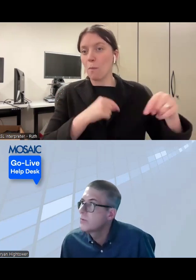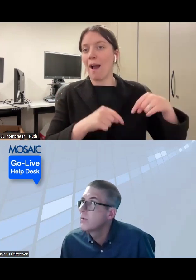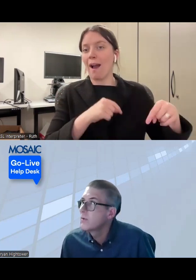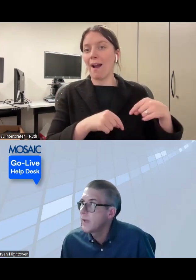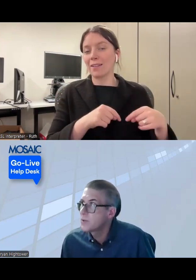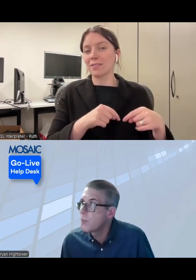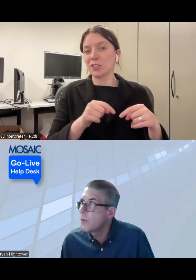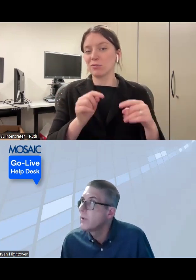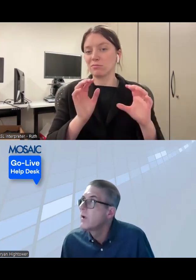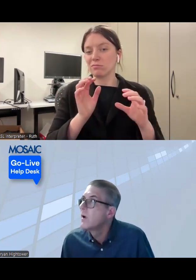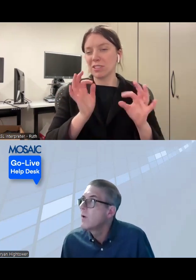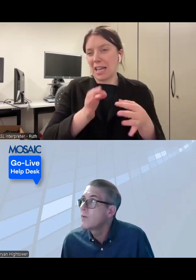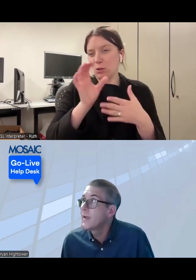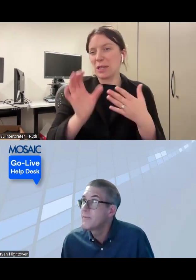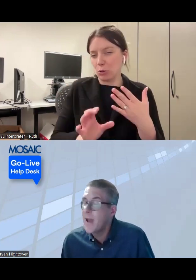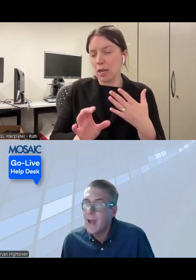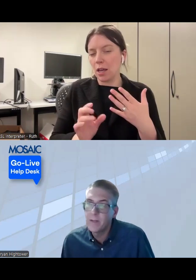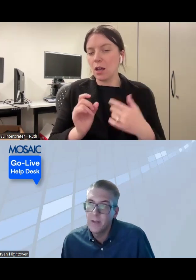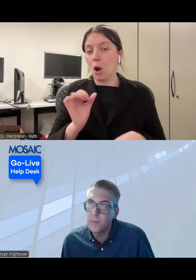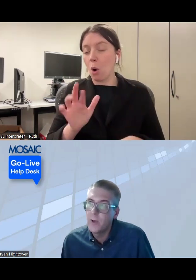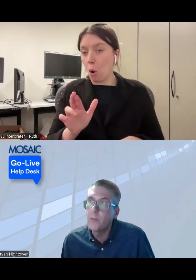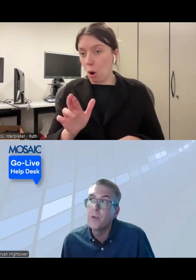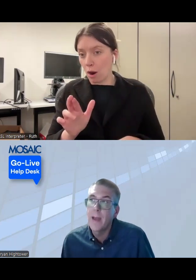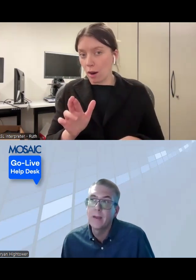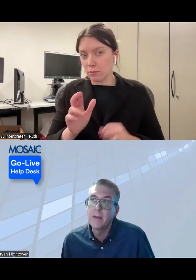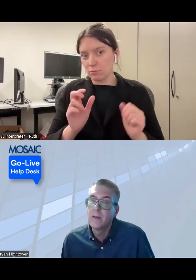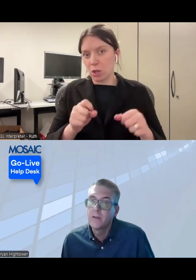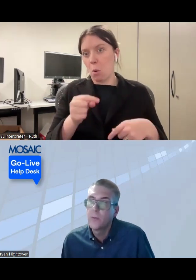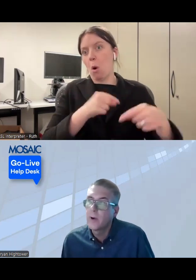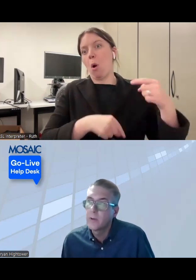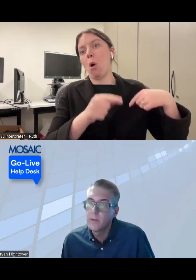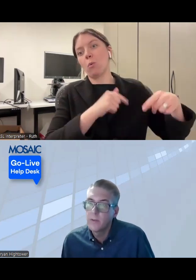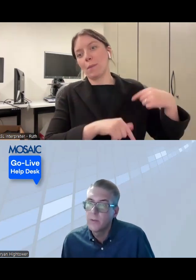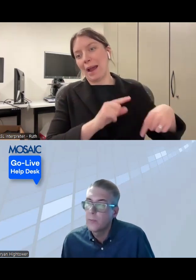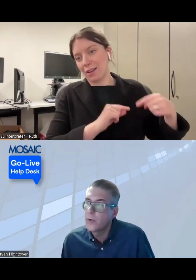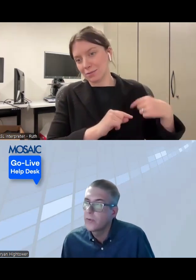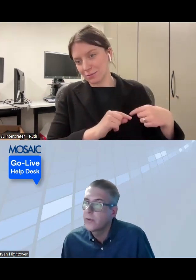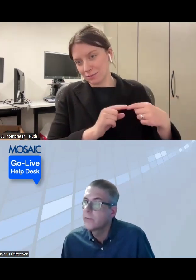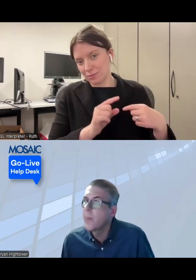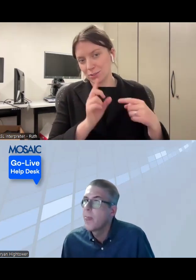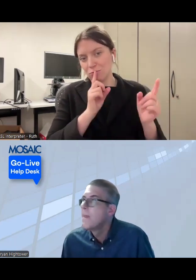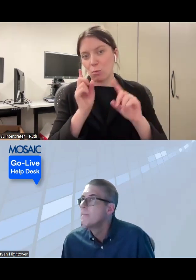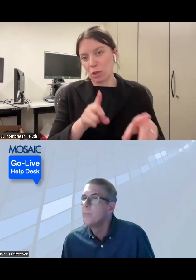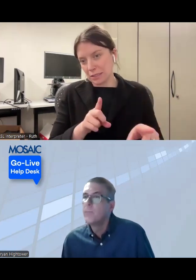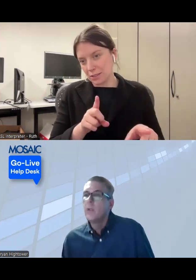this dashboard. Or if I hit back, it takes me all the way back to where the reports live.